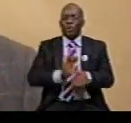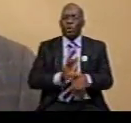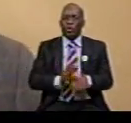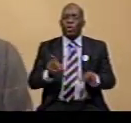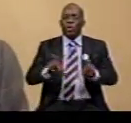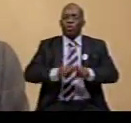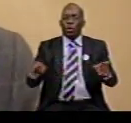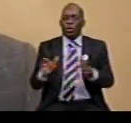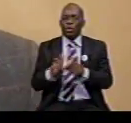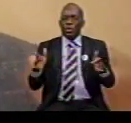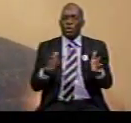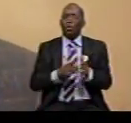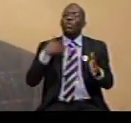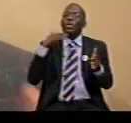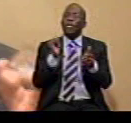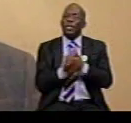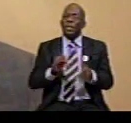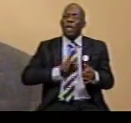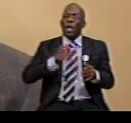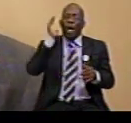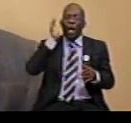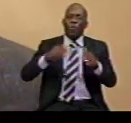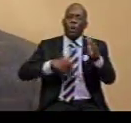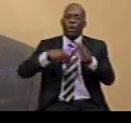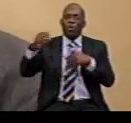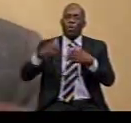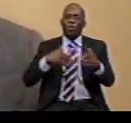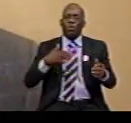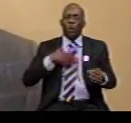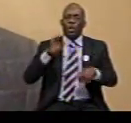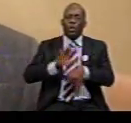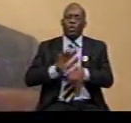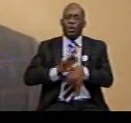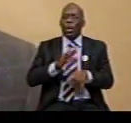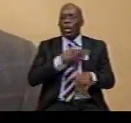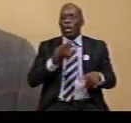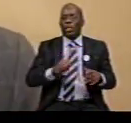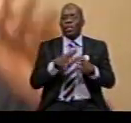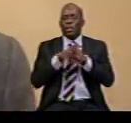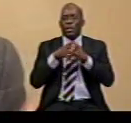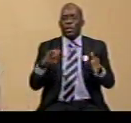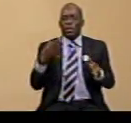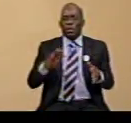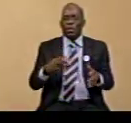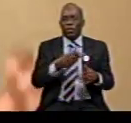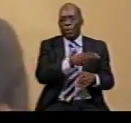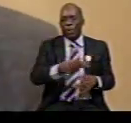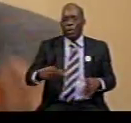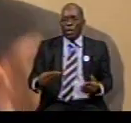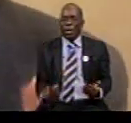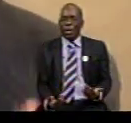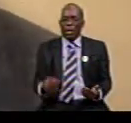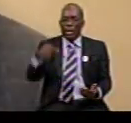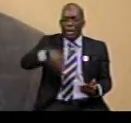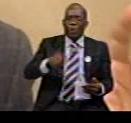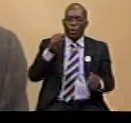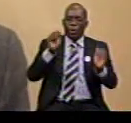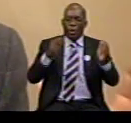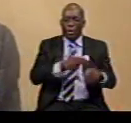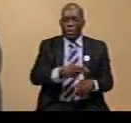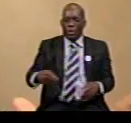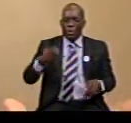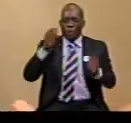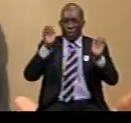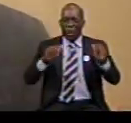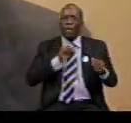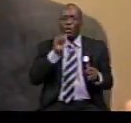will build my church, and the gates of hell will never and can never prevail. Let's pray that, oh God, do what